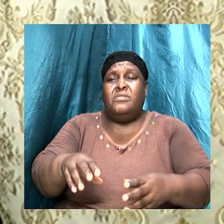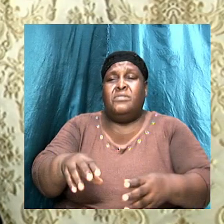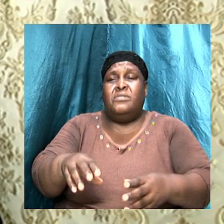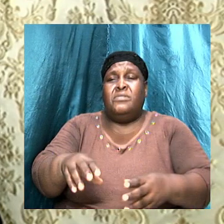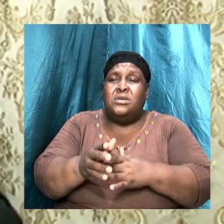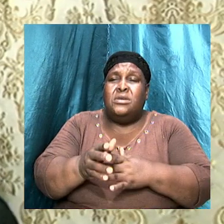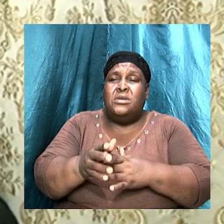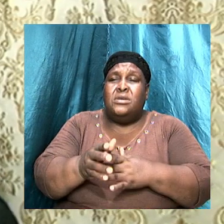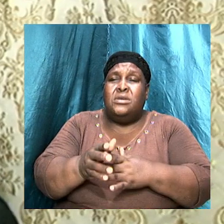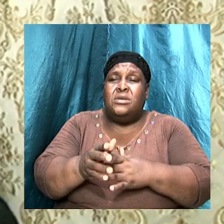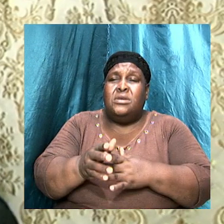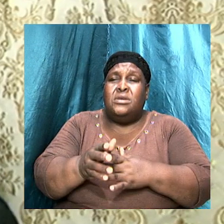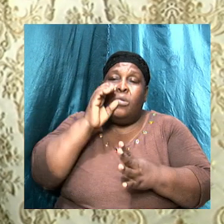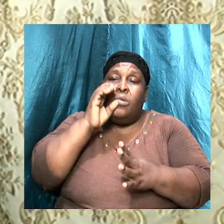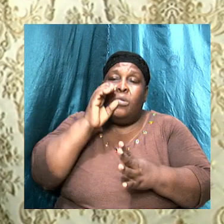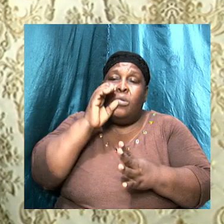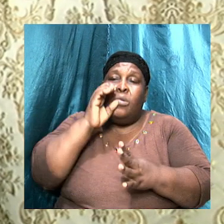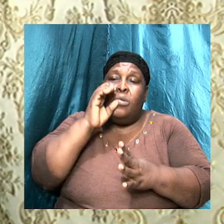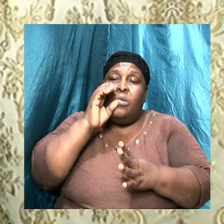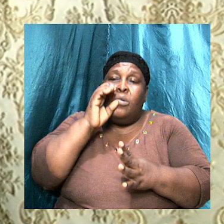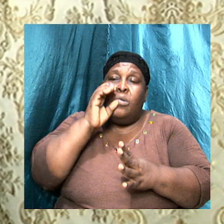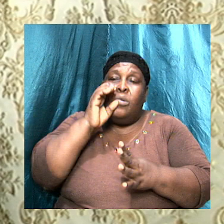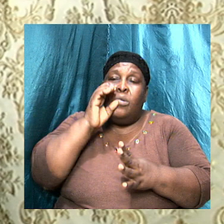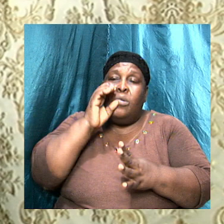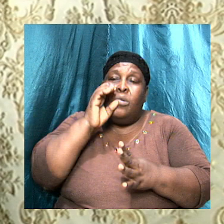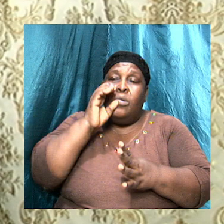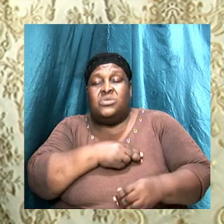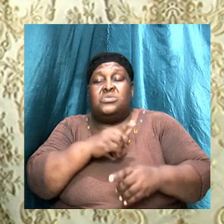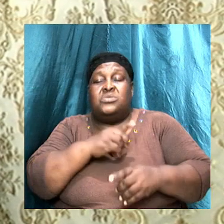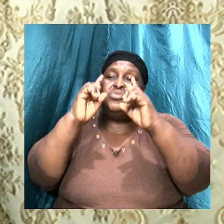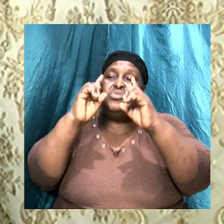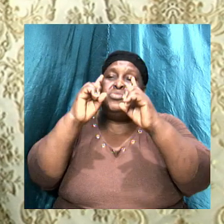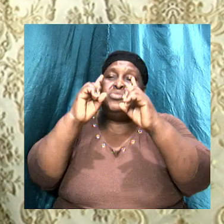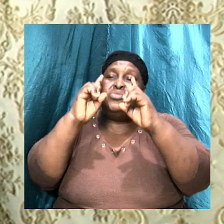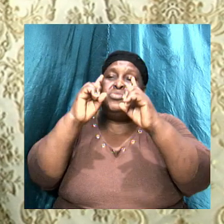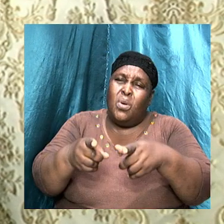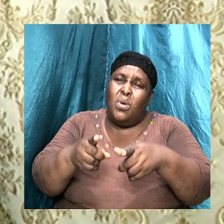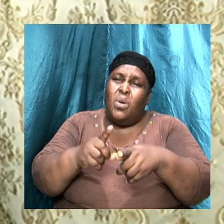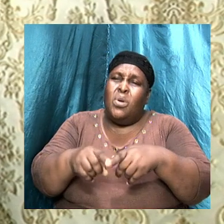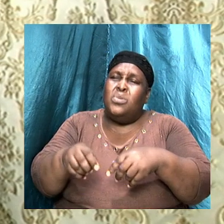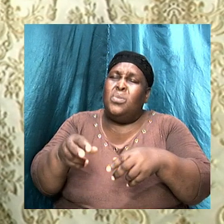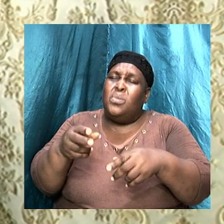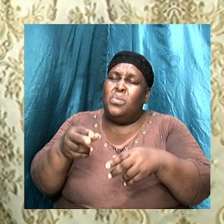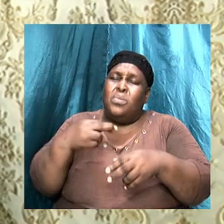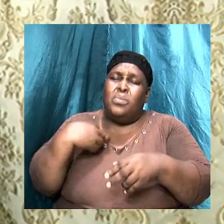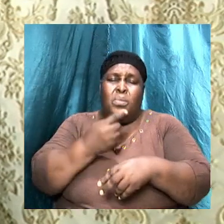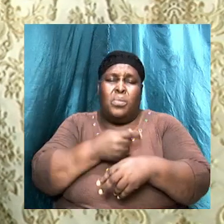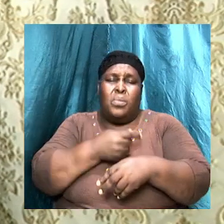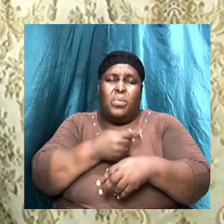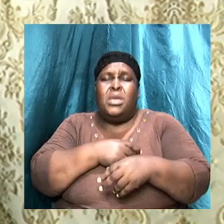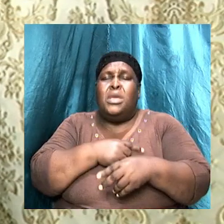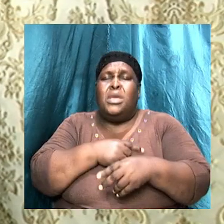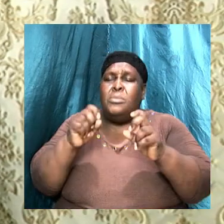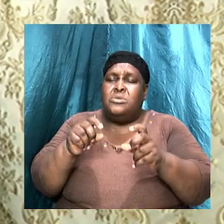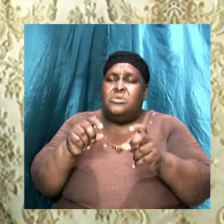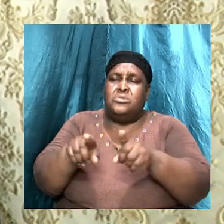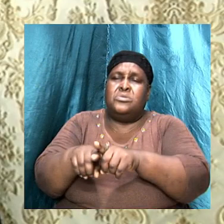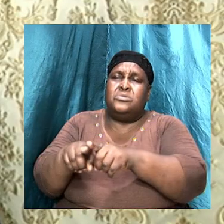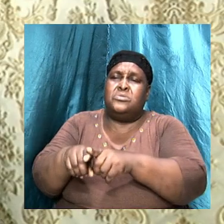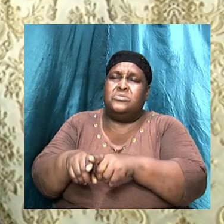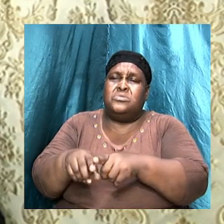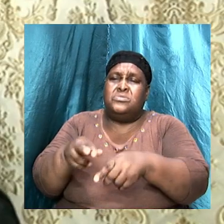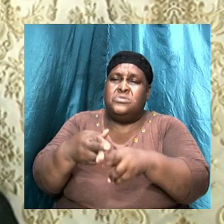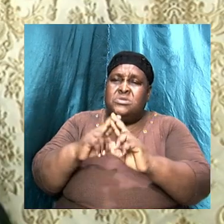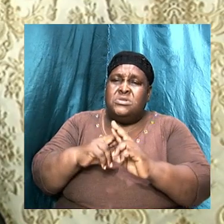to go ye and to make disciples. But we must also receive the commandment in that we must take on the name of